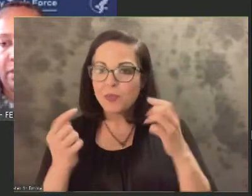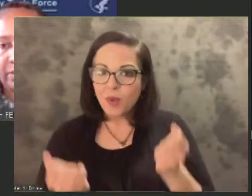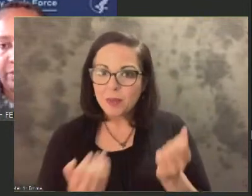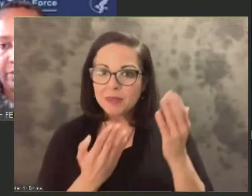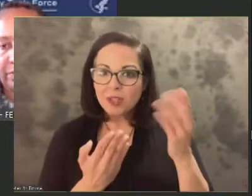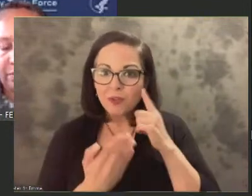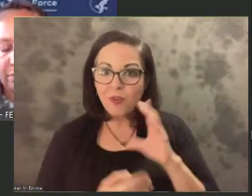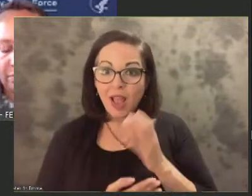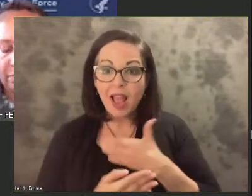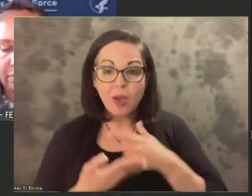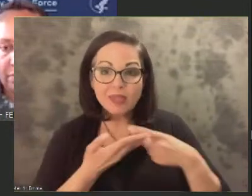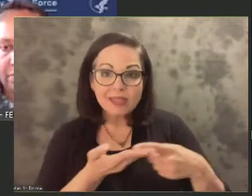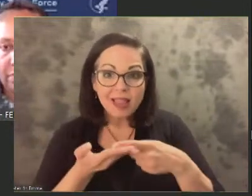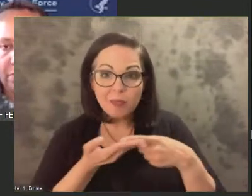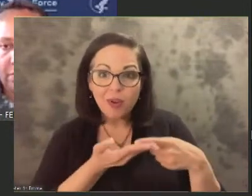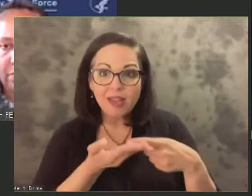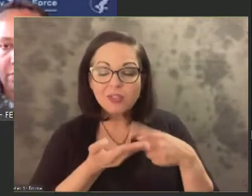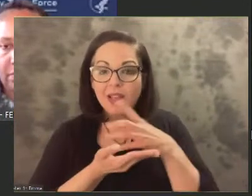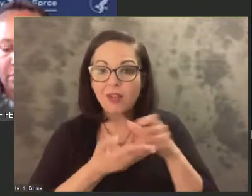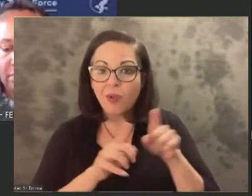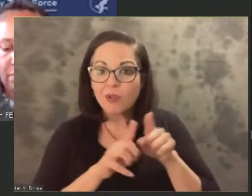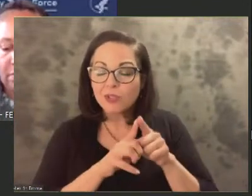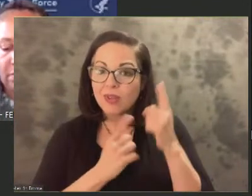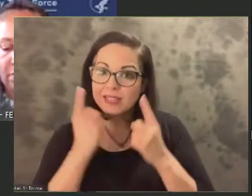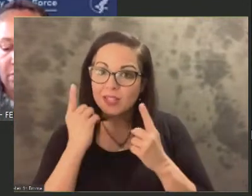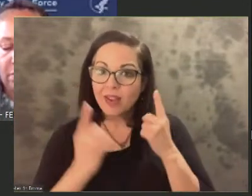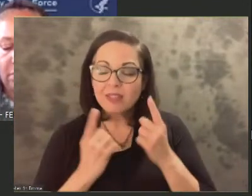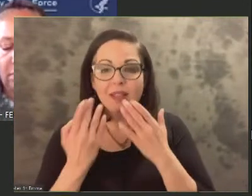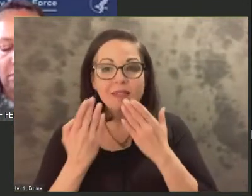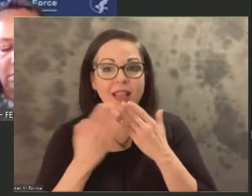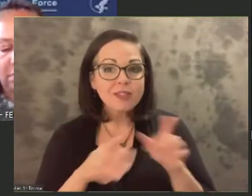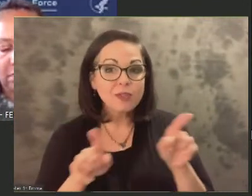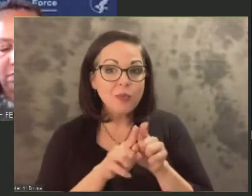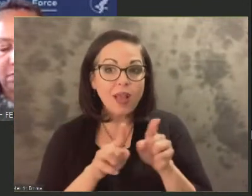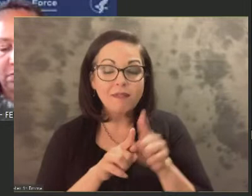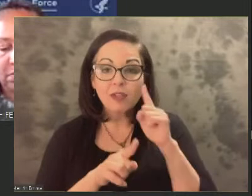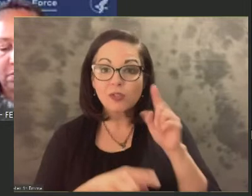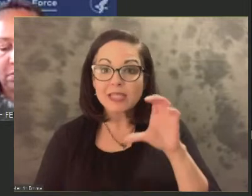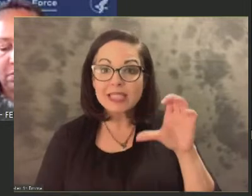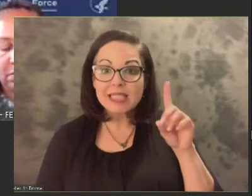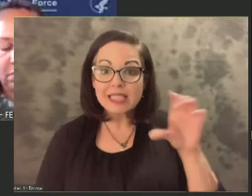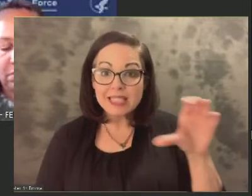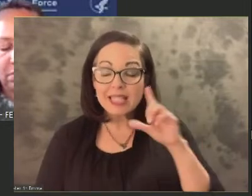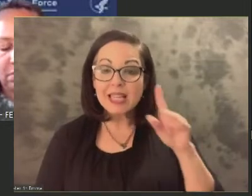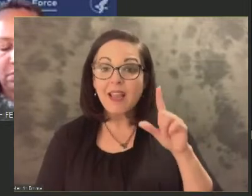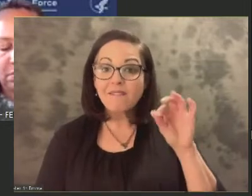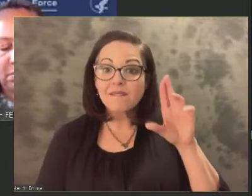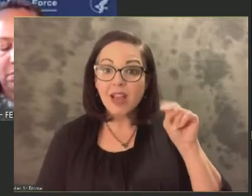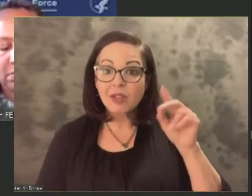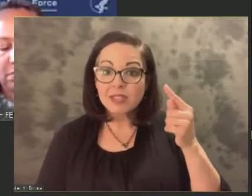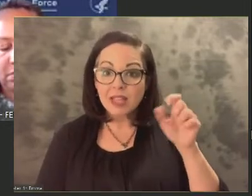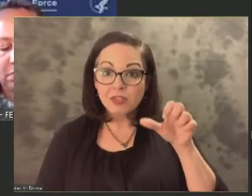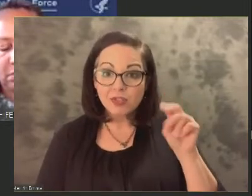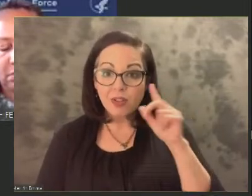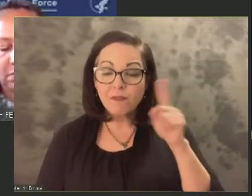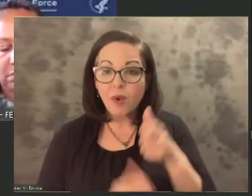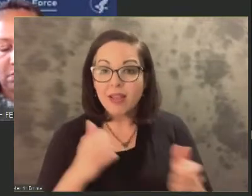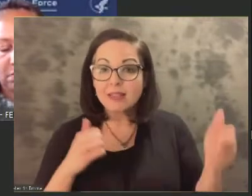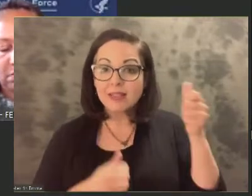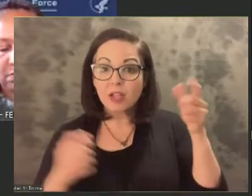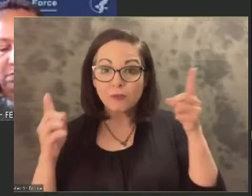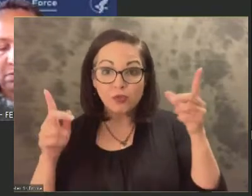our deliberation and consideration. Thanks as well to the CDC Foundation, to our executive director, to